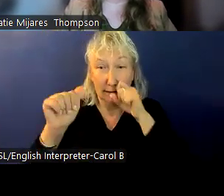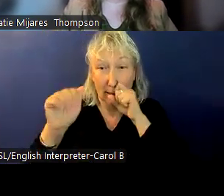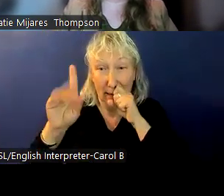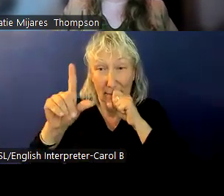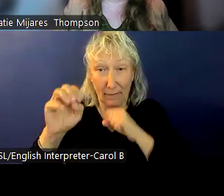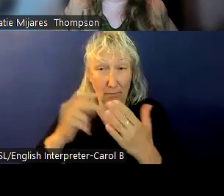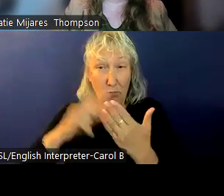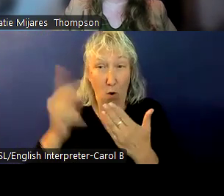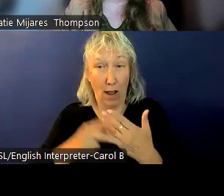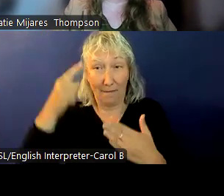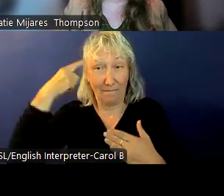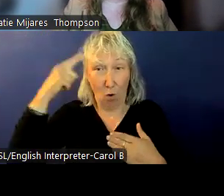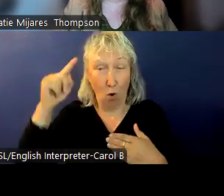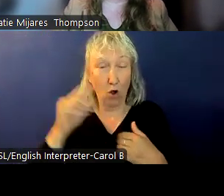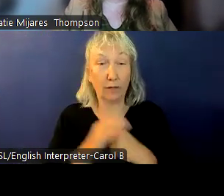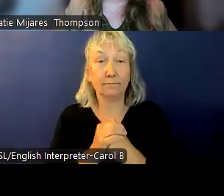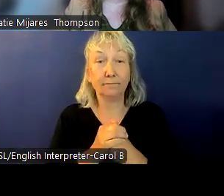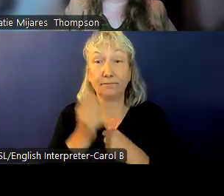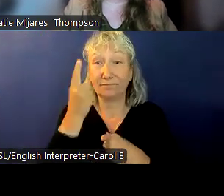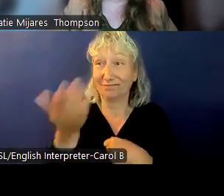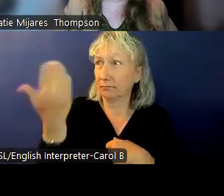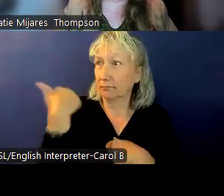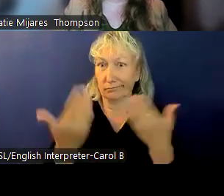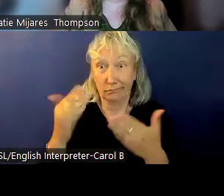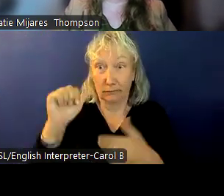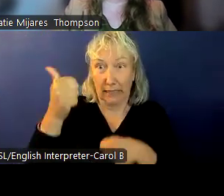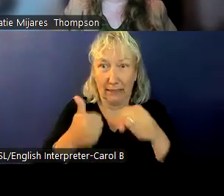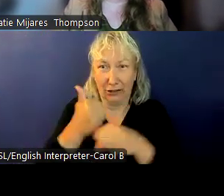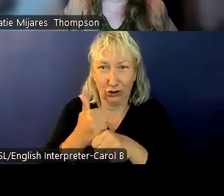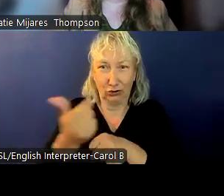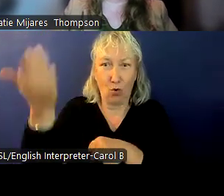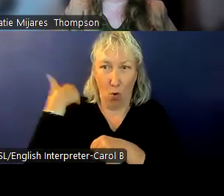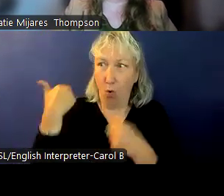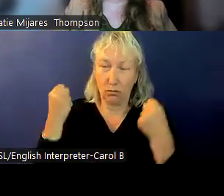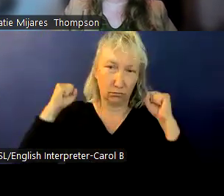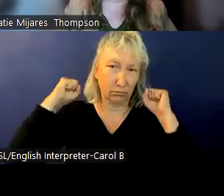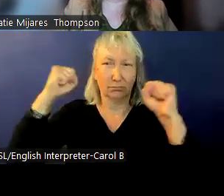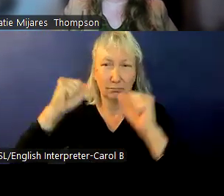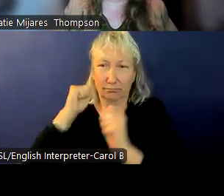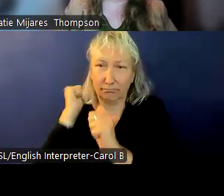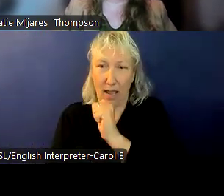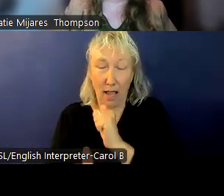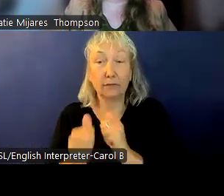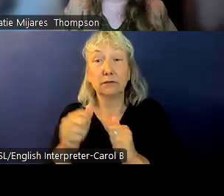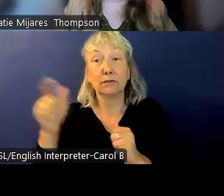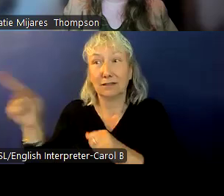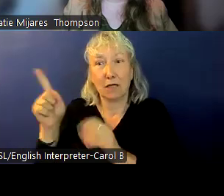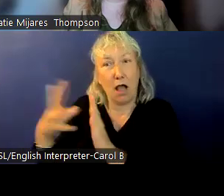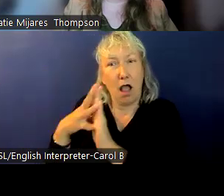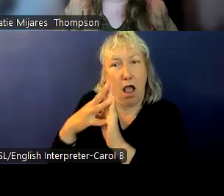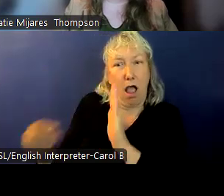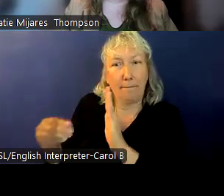country. It passed a little over 10 years ago. It is modeled after the Oregon College Savings Plan. So if anyone